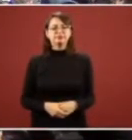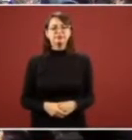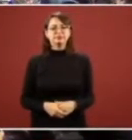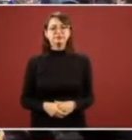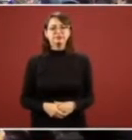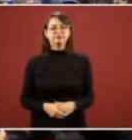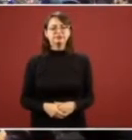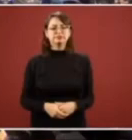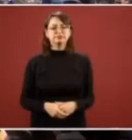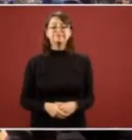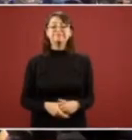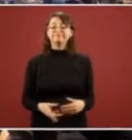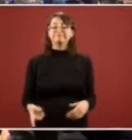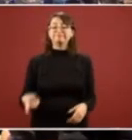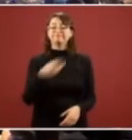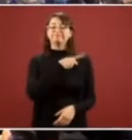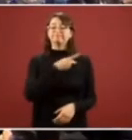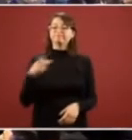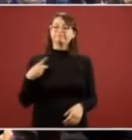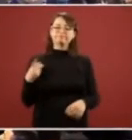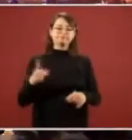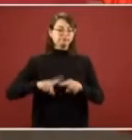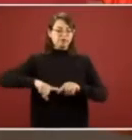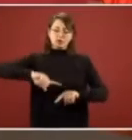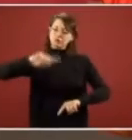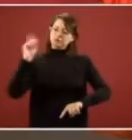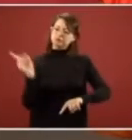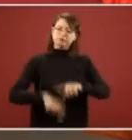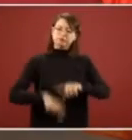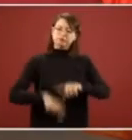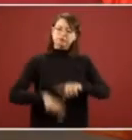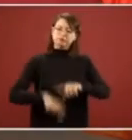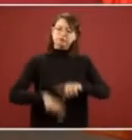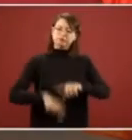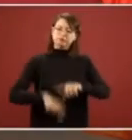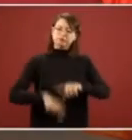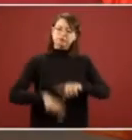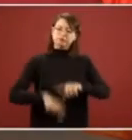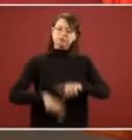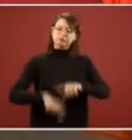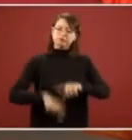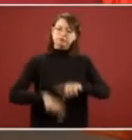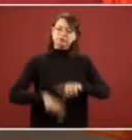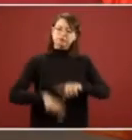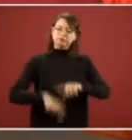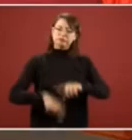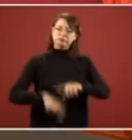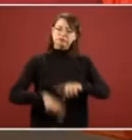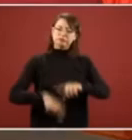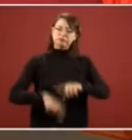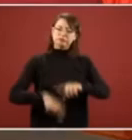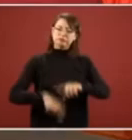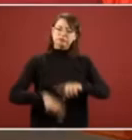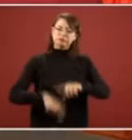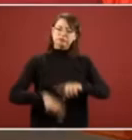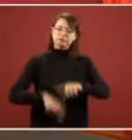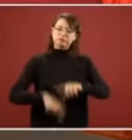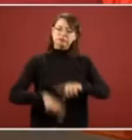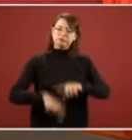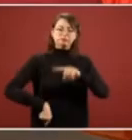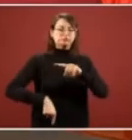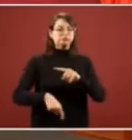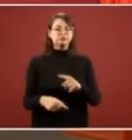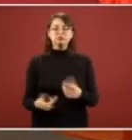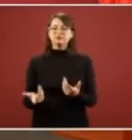Tenemos que arrancar de raíz ese mal. And we have to pull out that badness from its